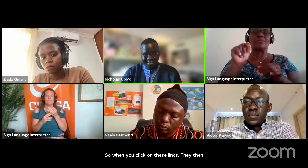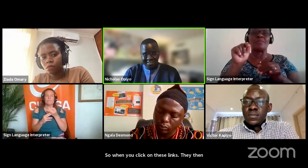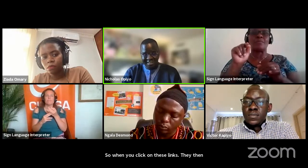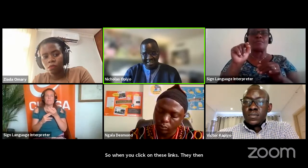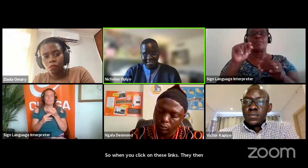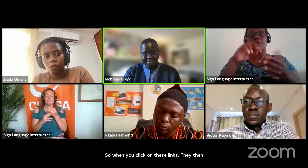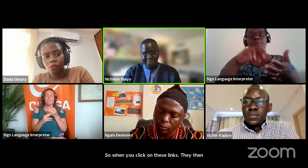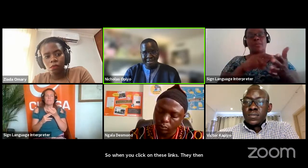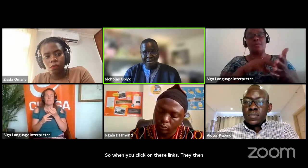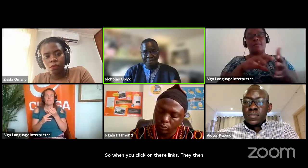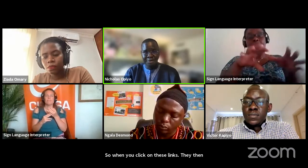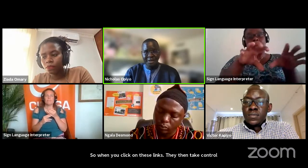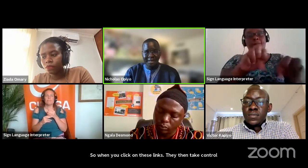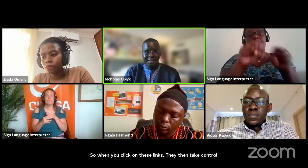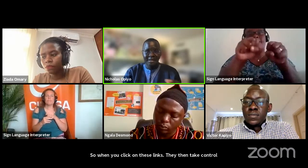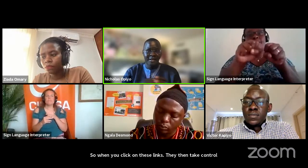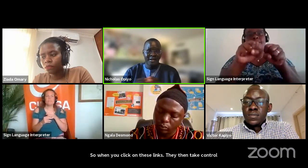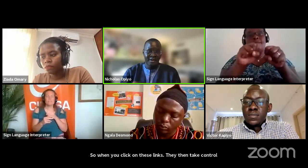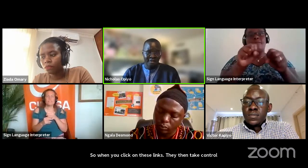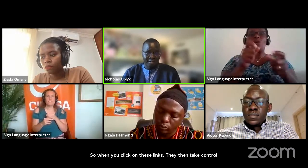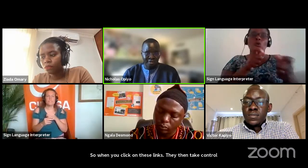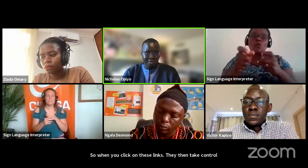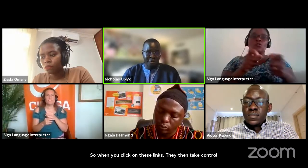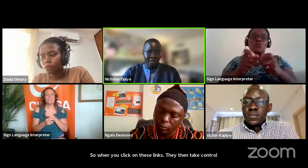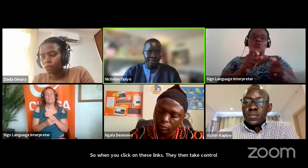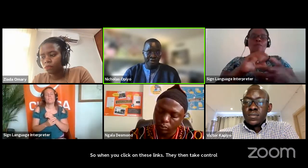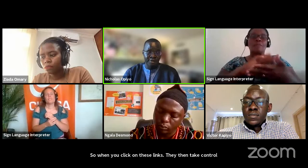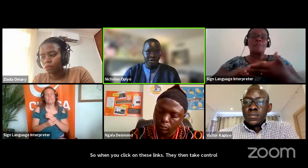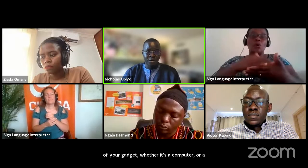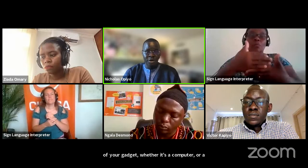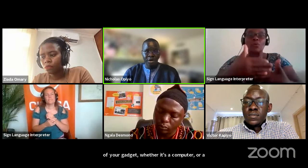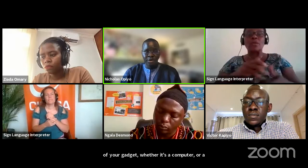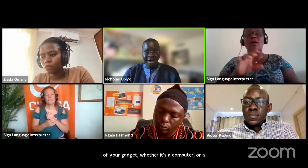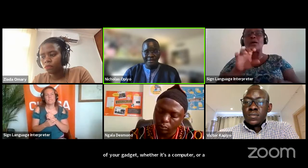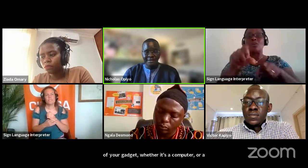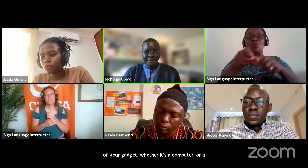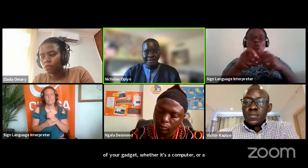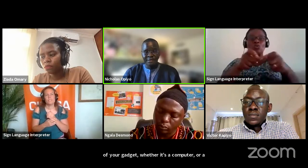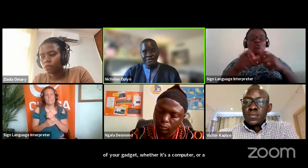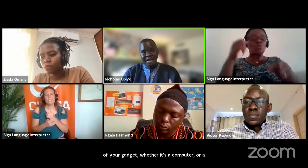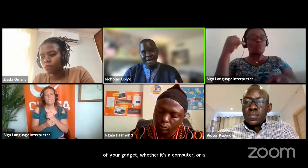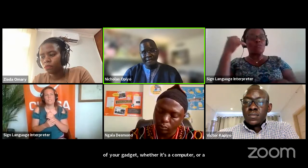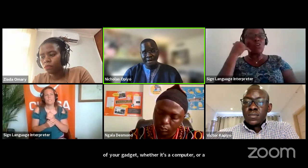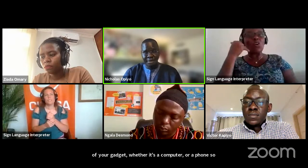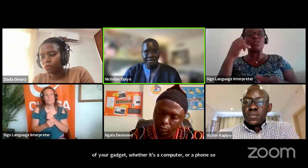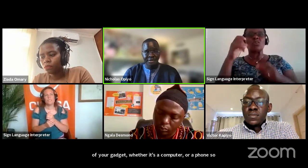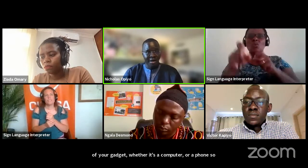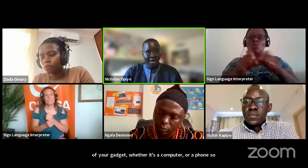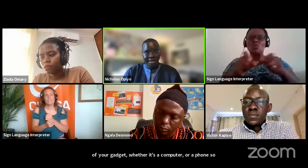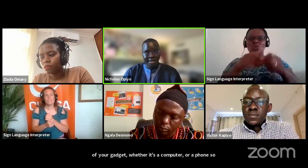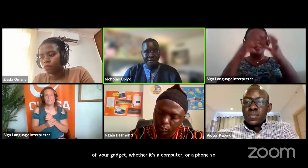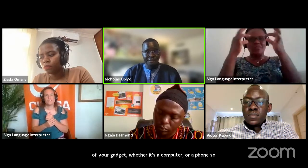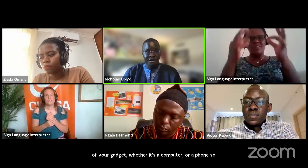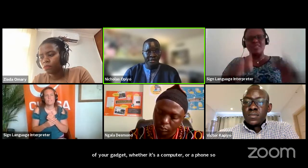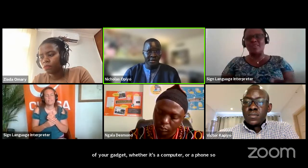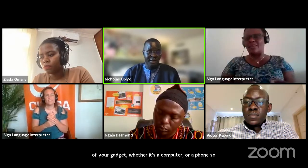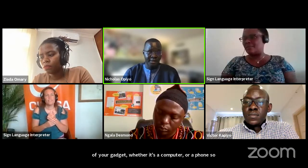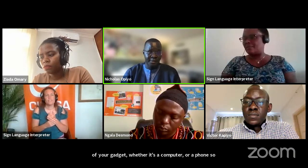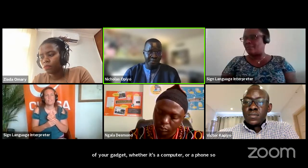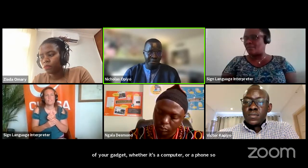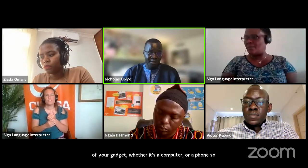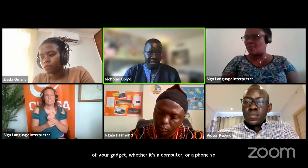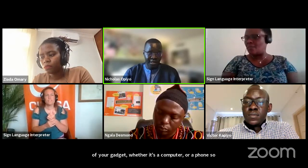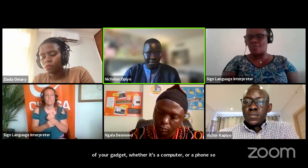gadget, whether it's a computer or a phone. So you have to be very careful about these malwares and phishing